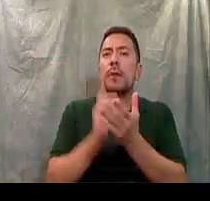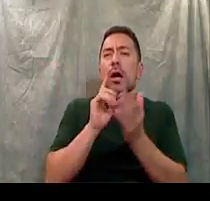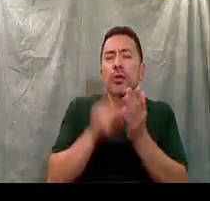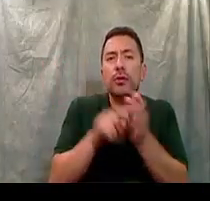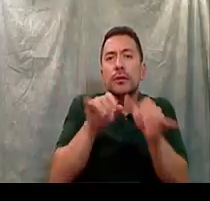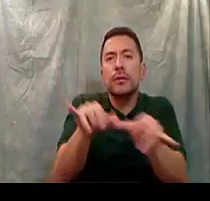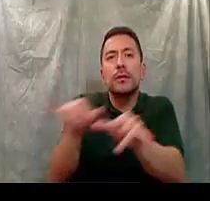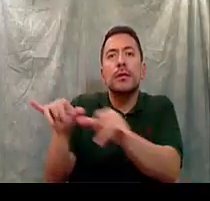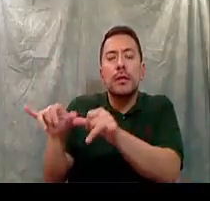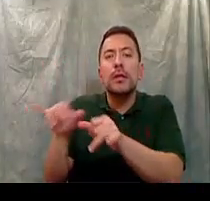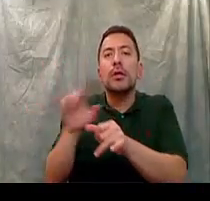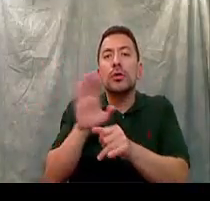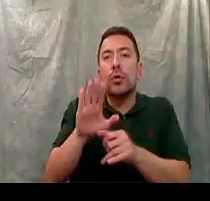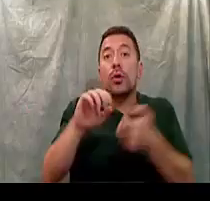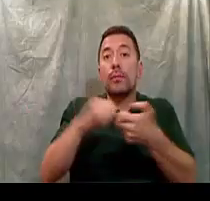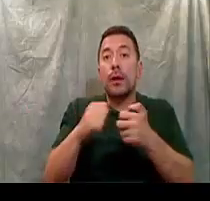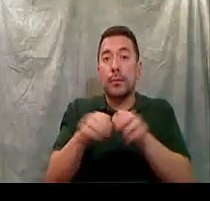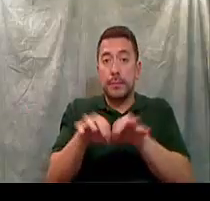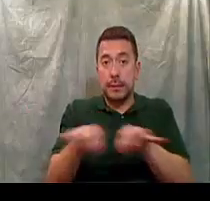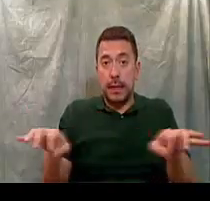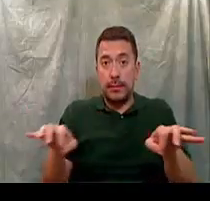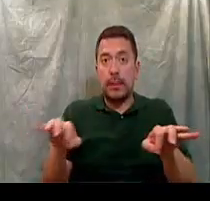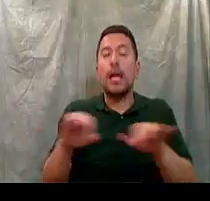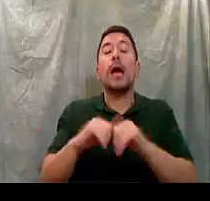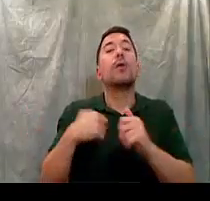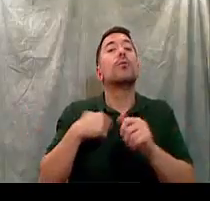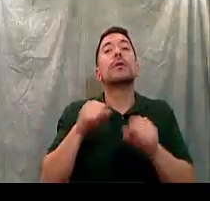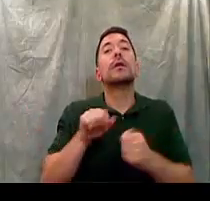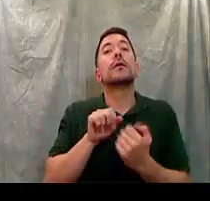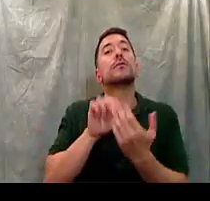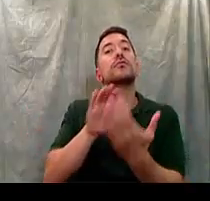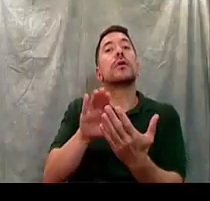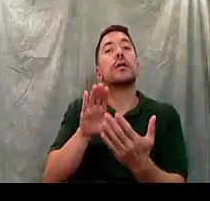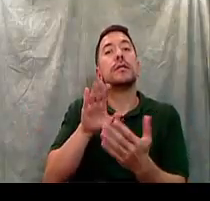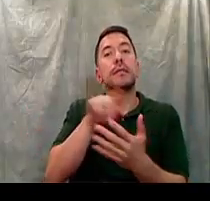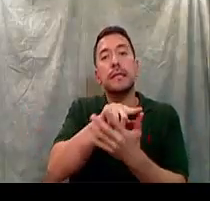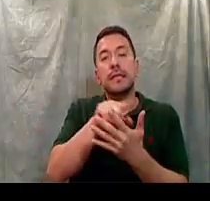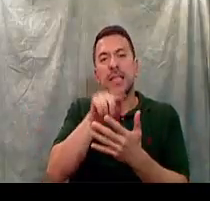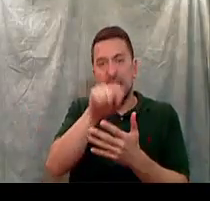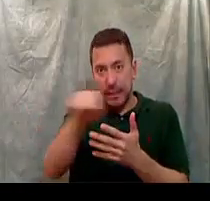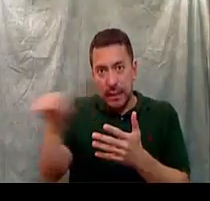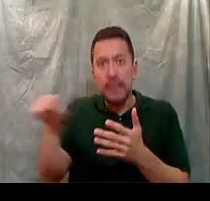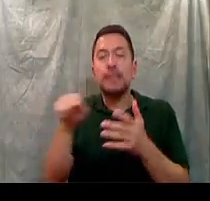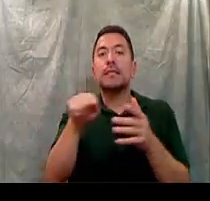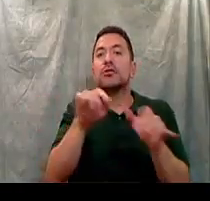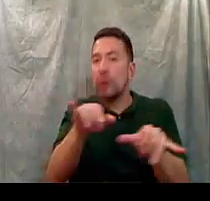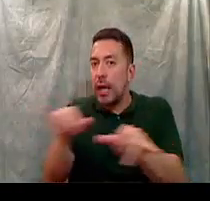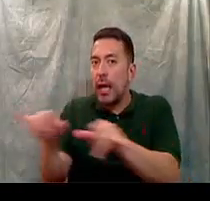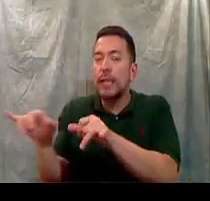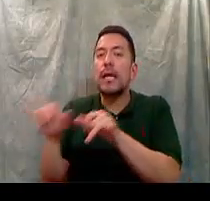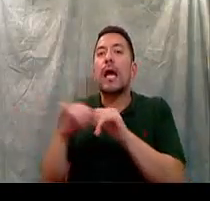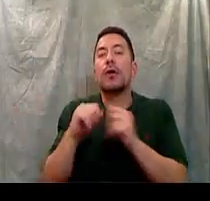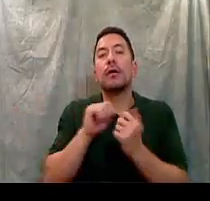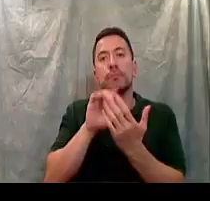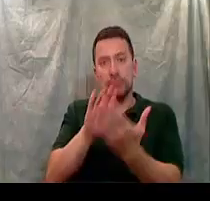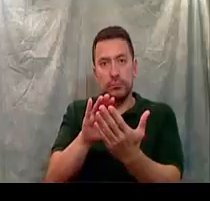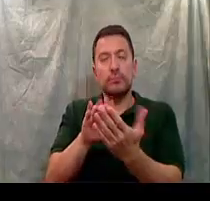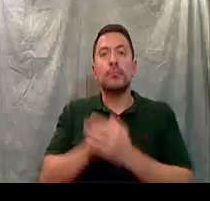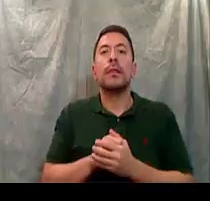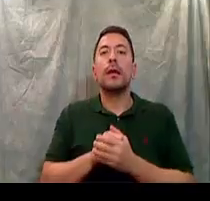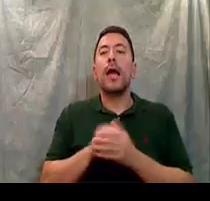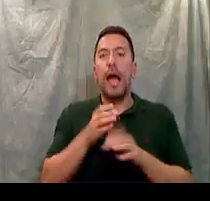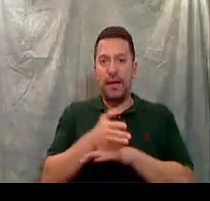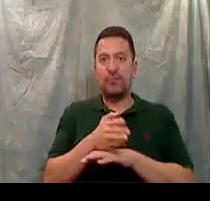problem statements and how we can address some of these trends for improvement across the problem statements that I read in my review of your second